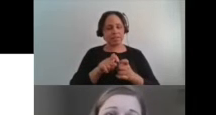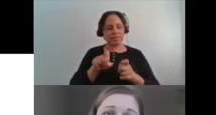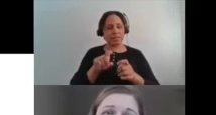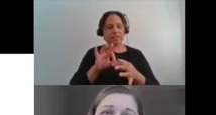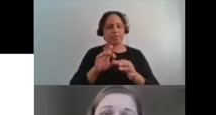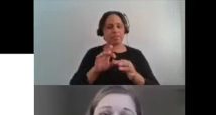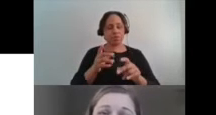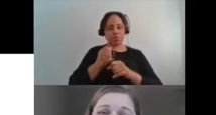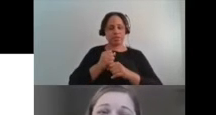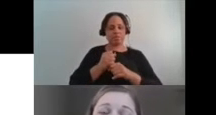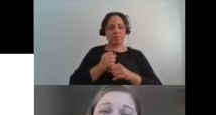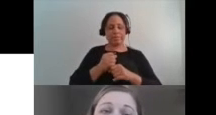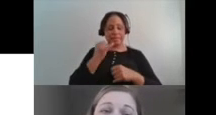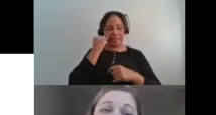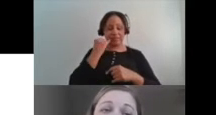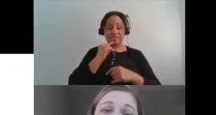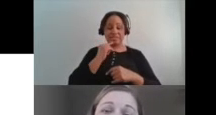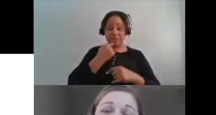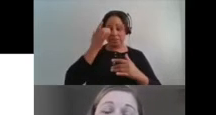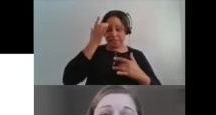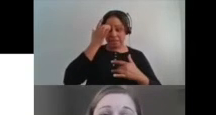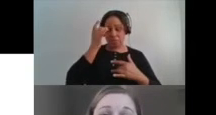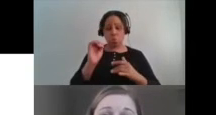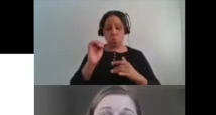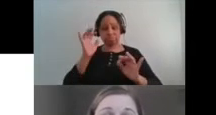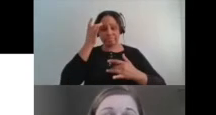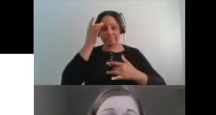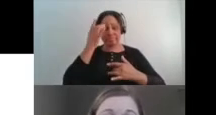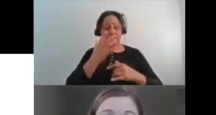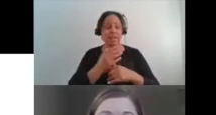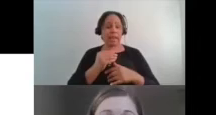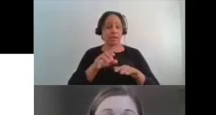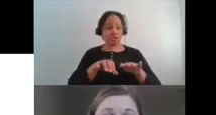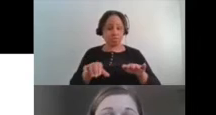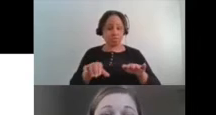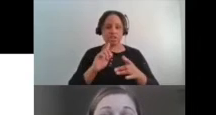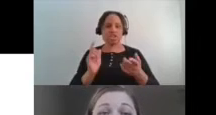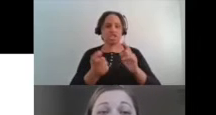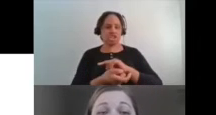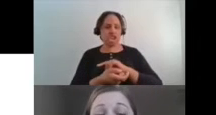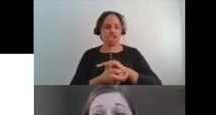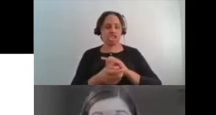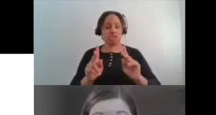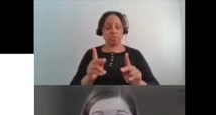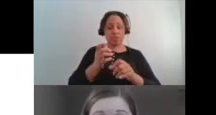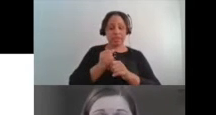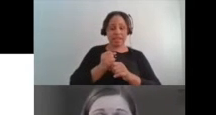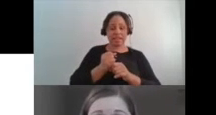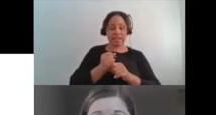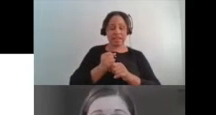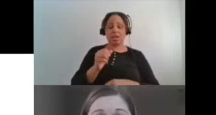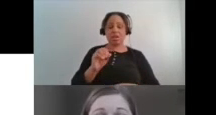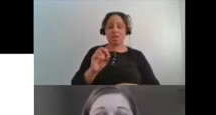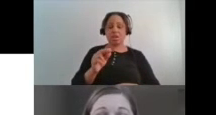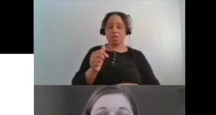they were going into transplant. And transplant is a really big change. So the recipient should be feeling better. That's our